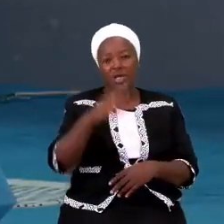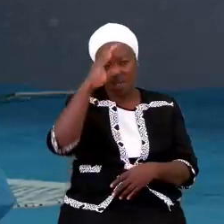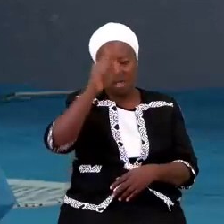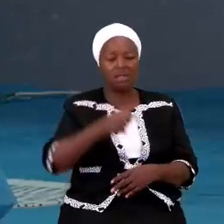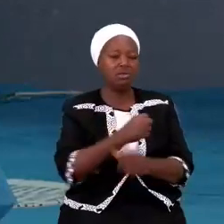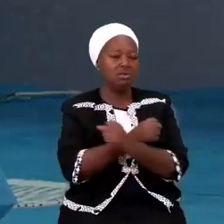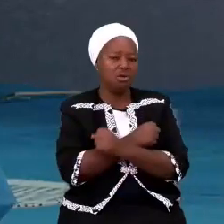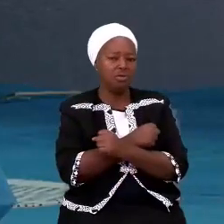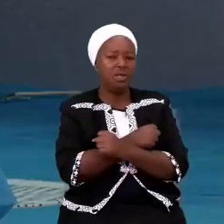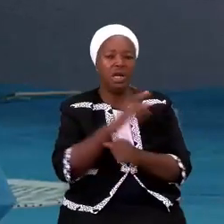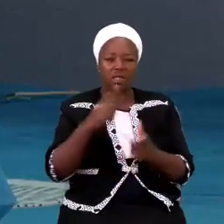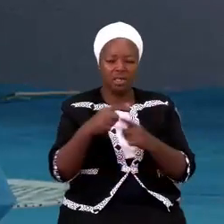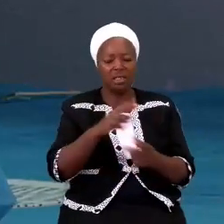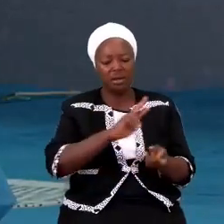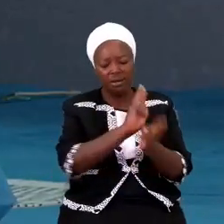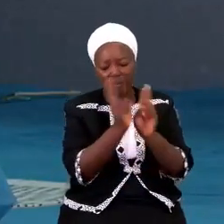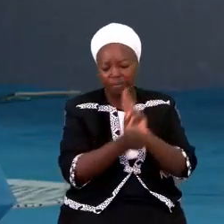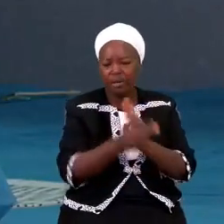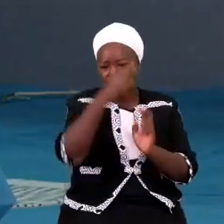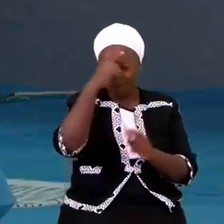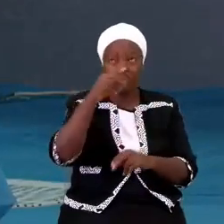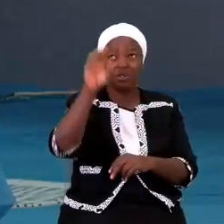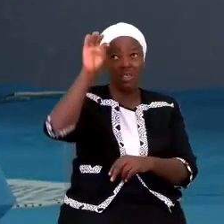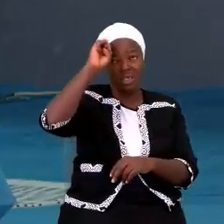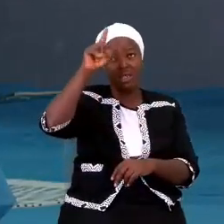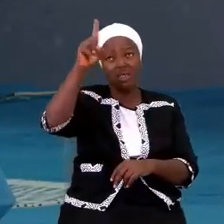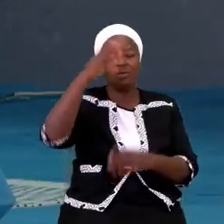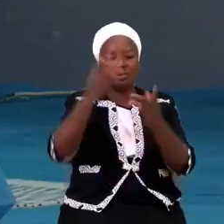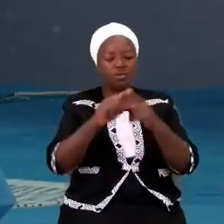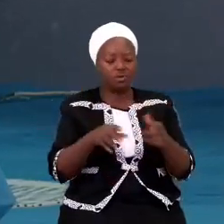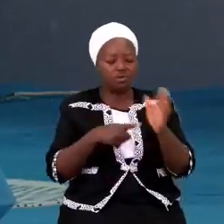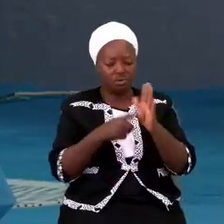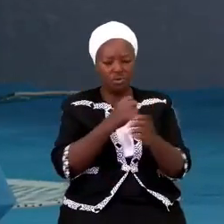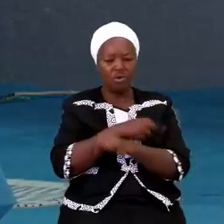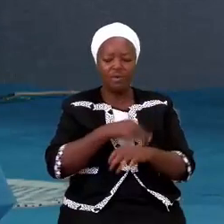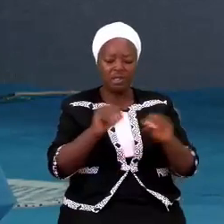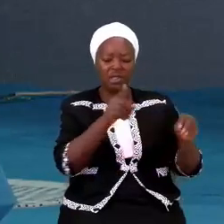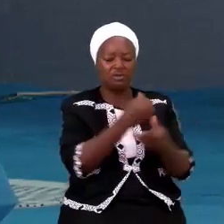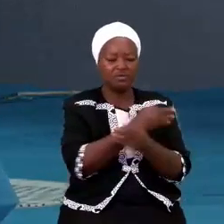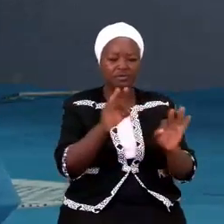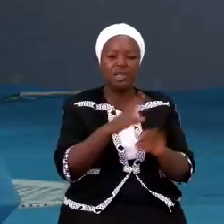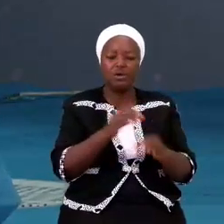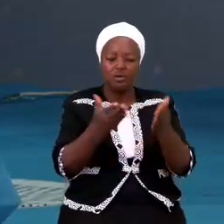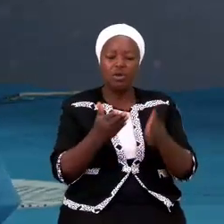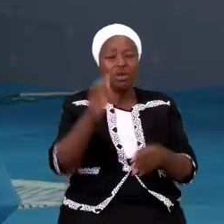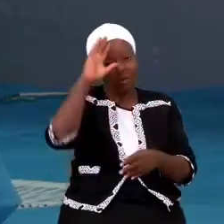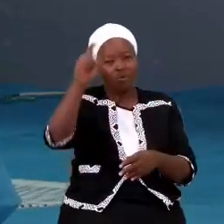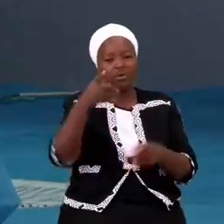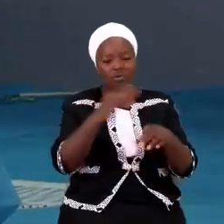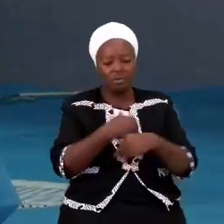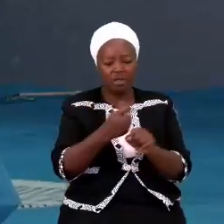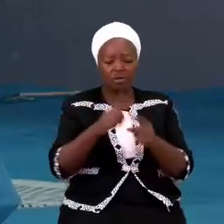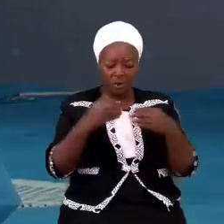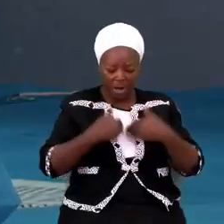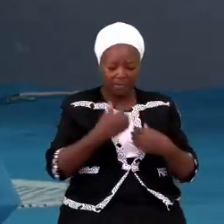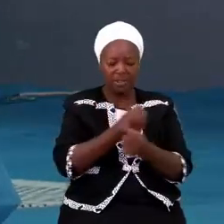you have salvation. So he says, repent and turn yourselves from all, not